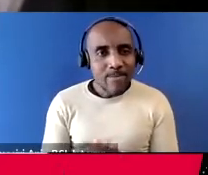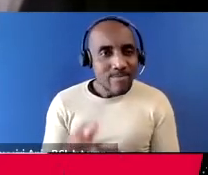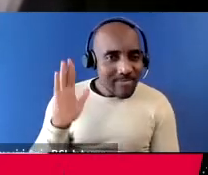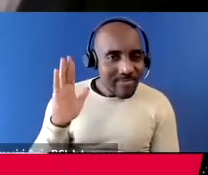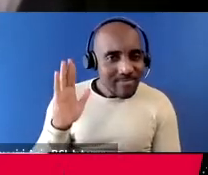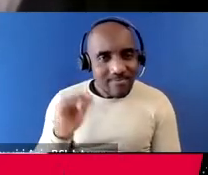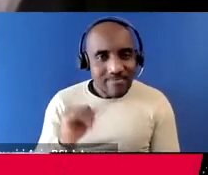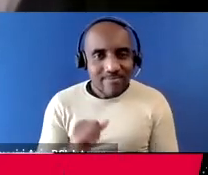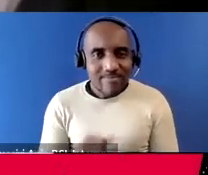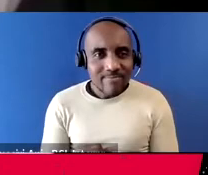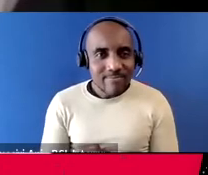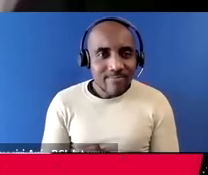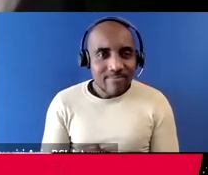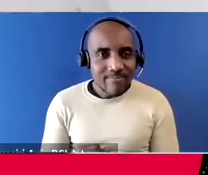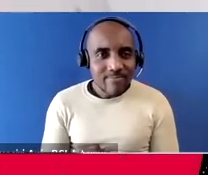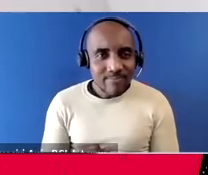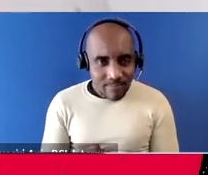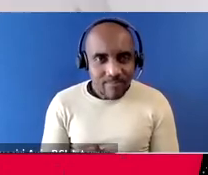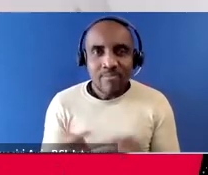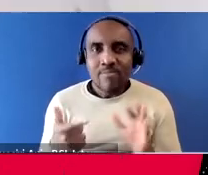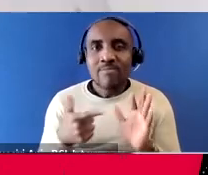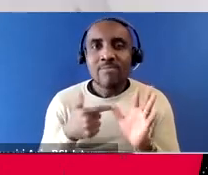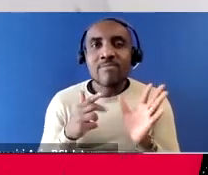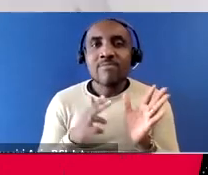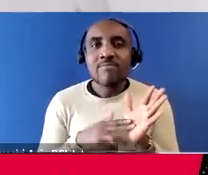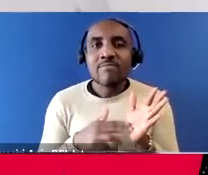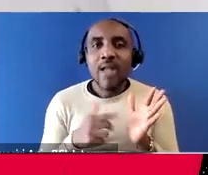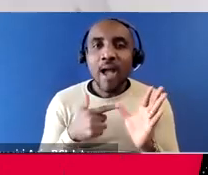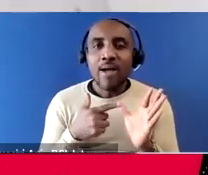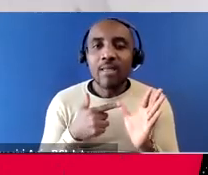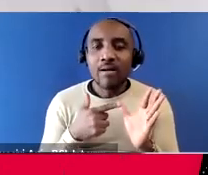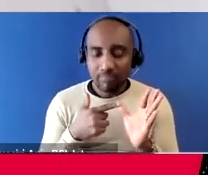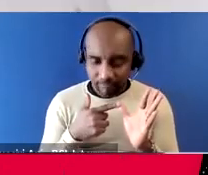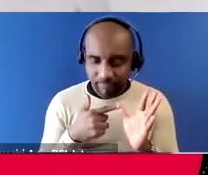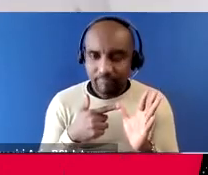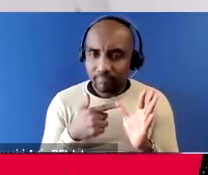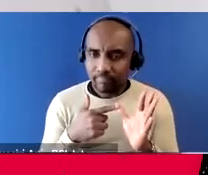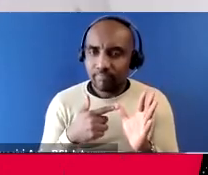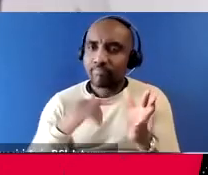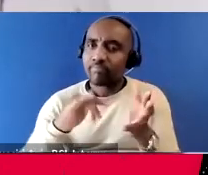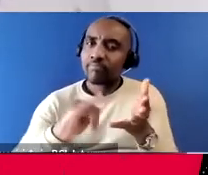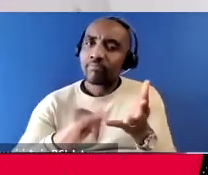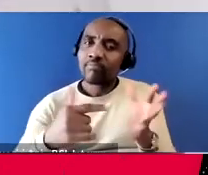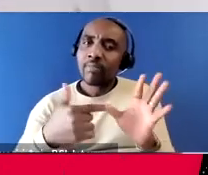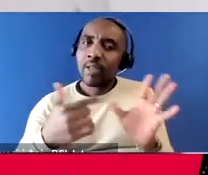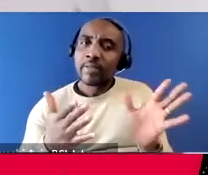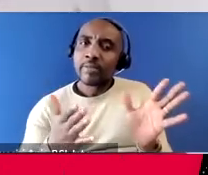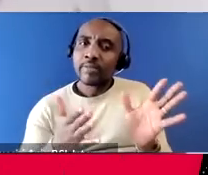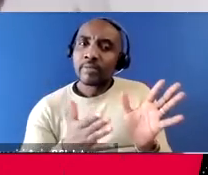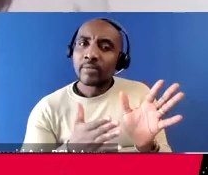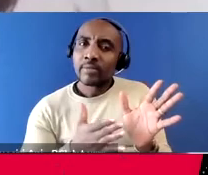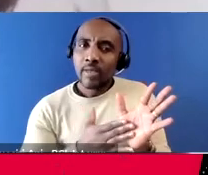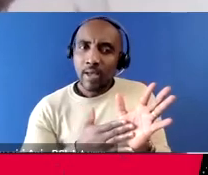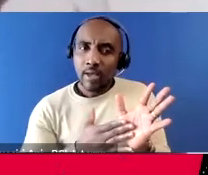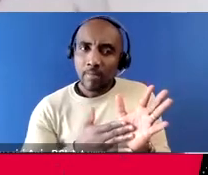that actually arms exports are really only a very small part of the UK economy.